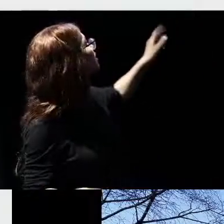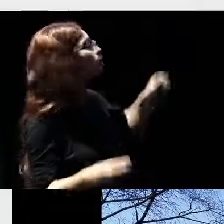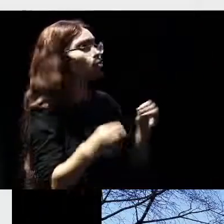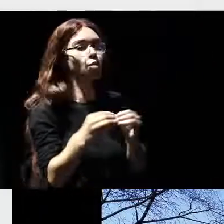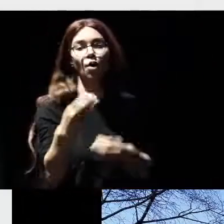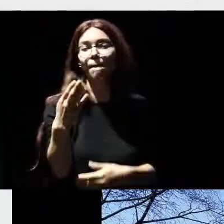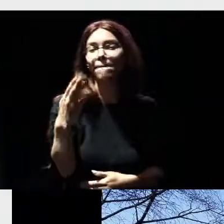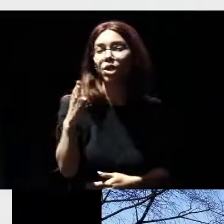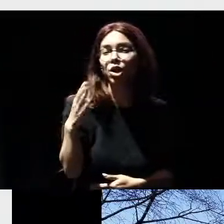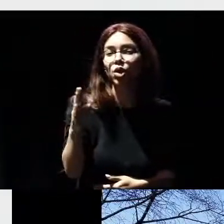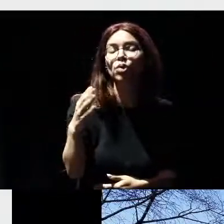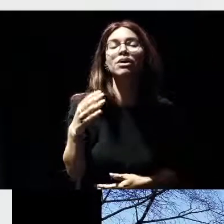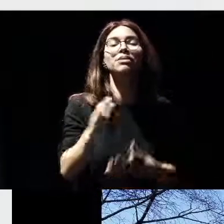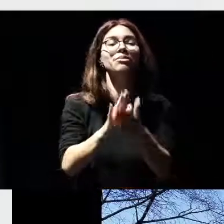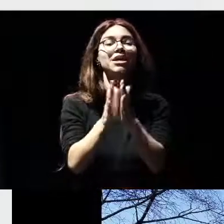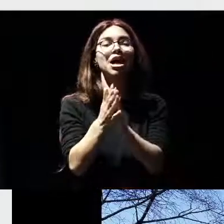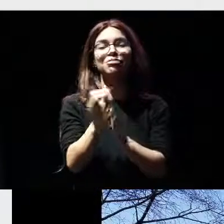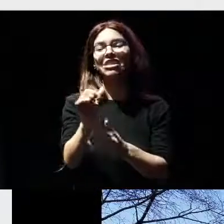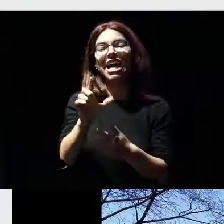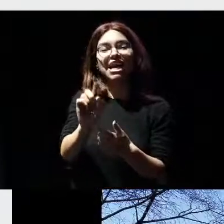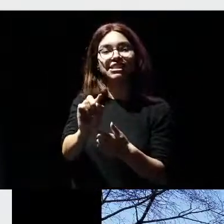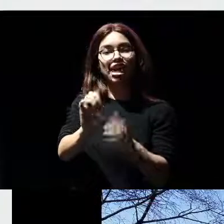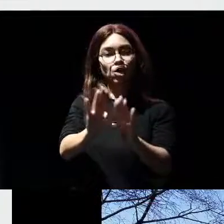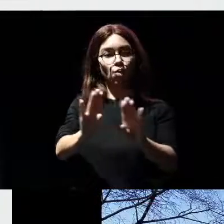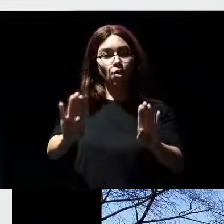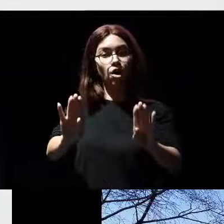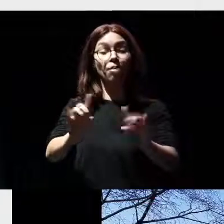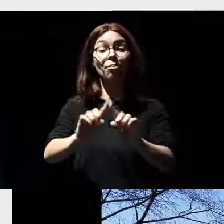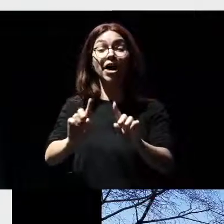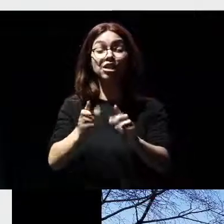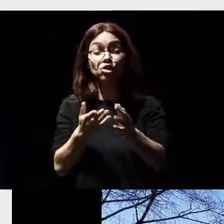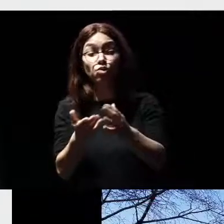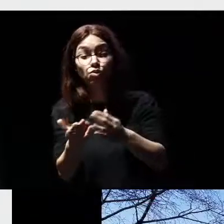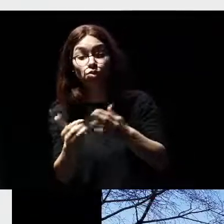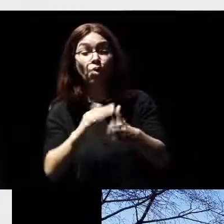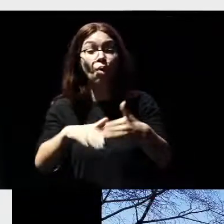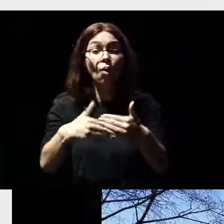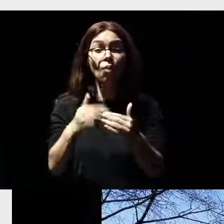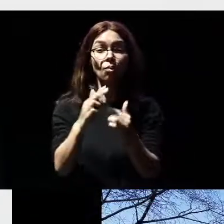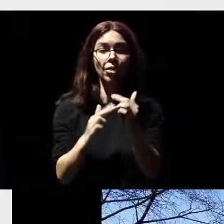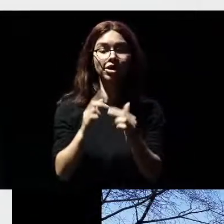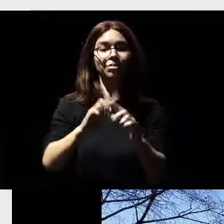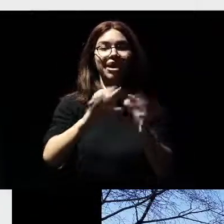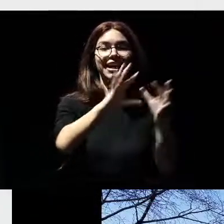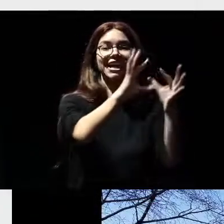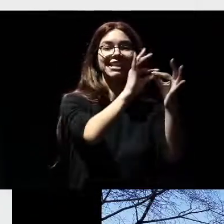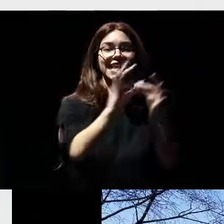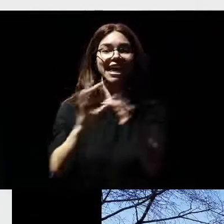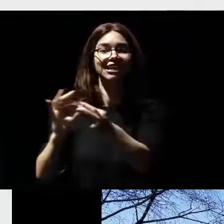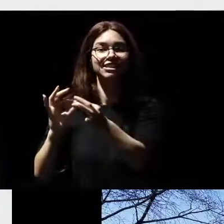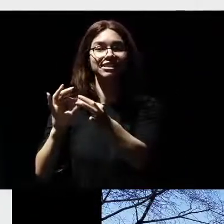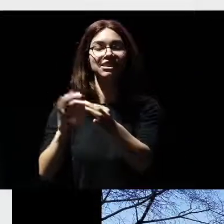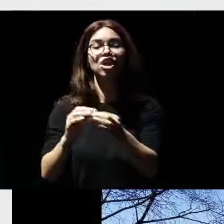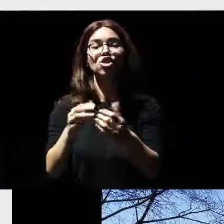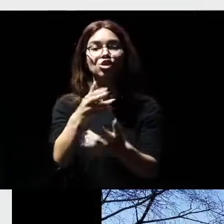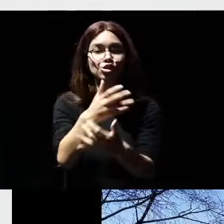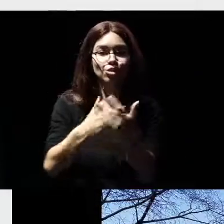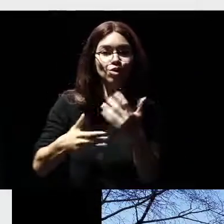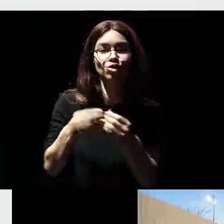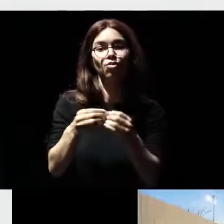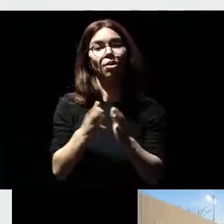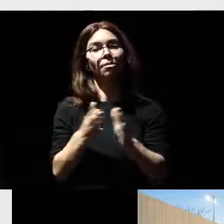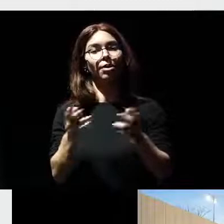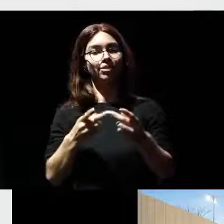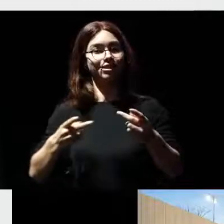shows up as an accent that weaves through the building and connects many of those social or more public spaces, in a